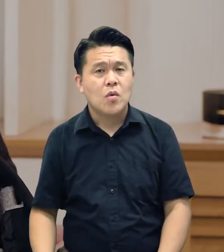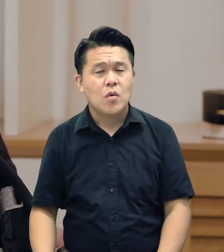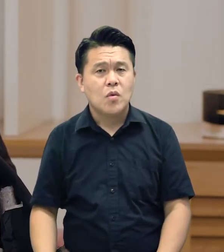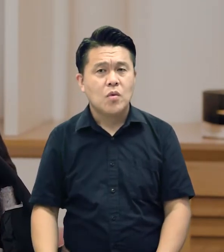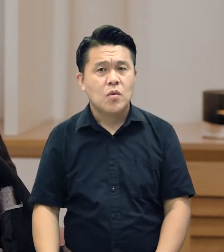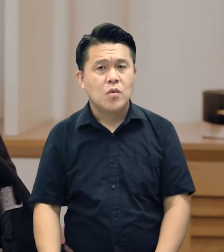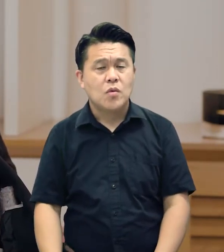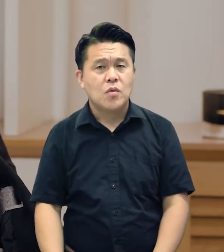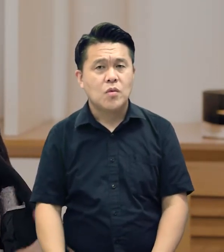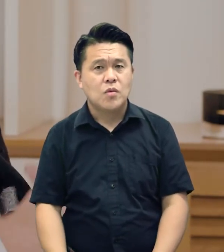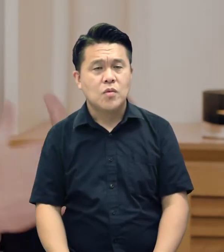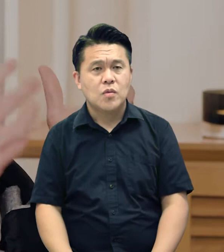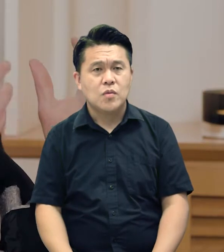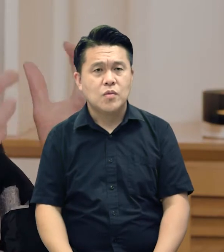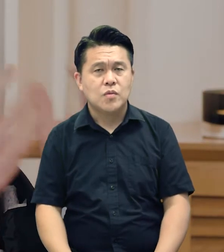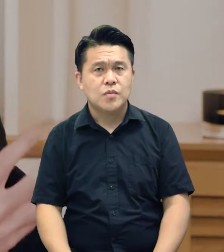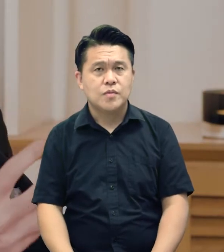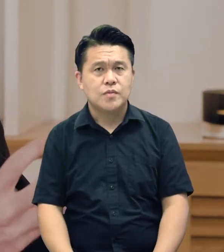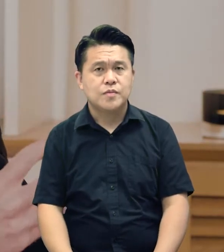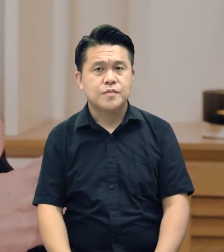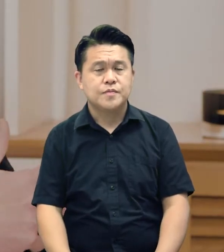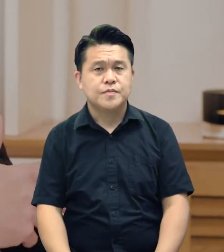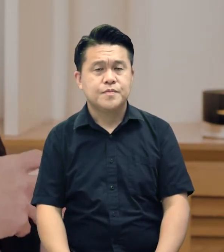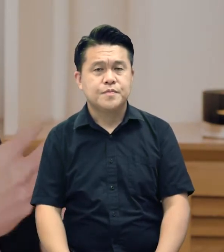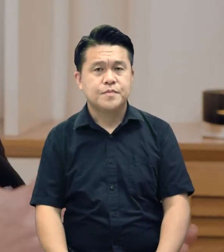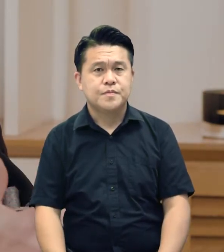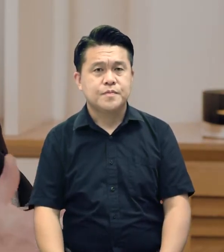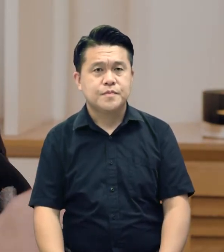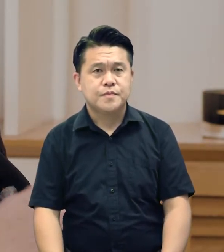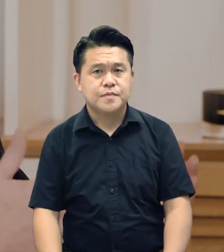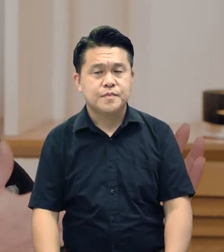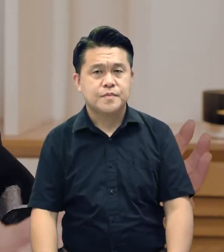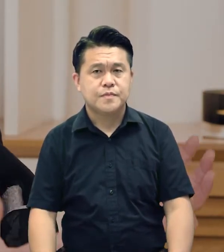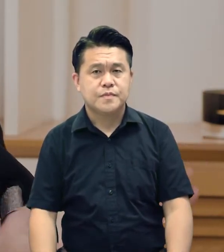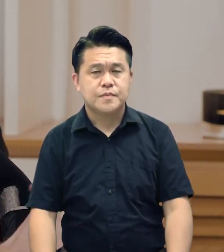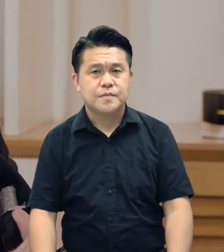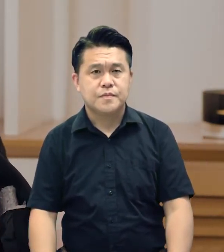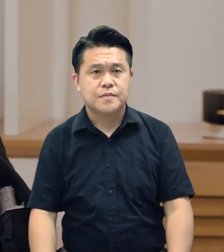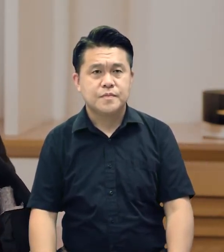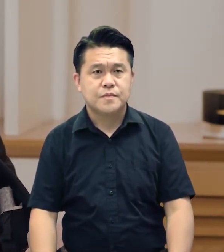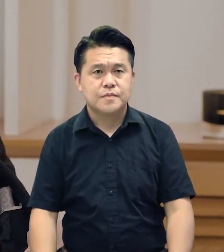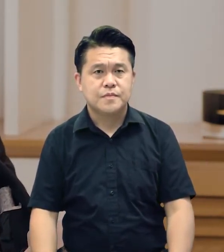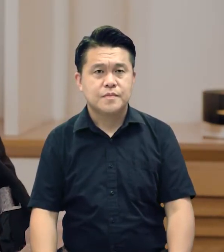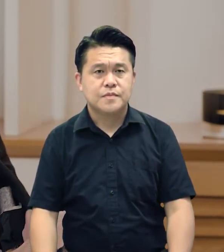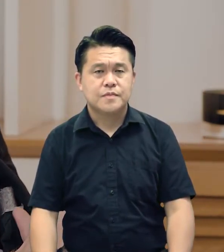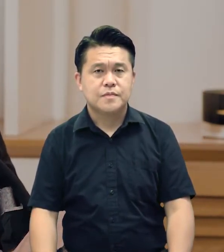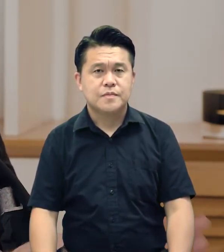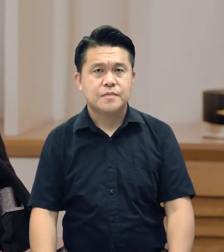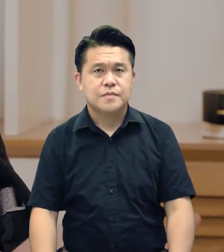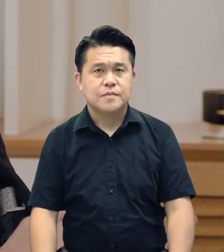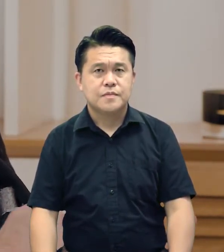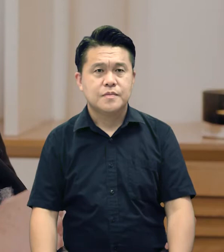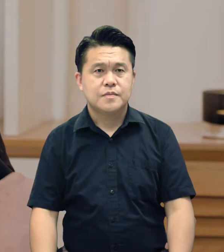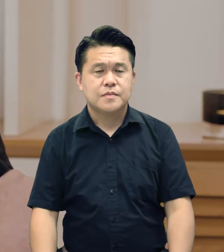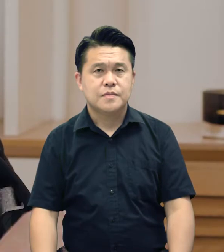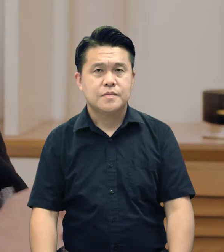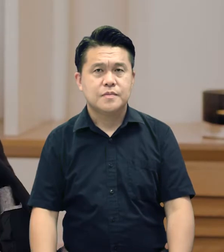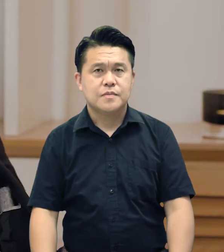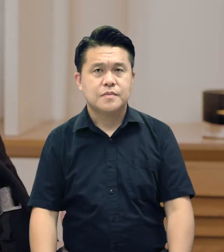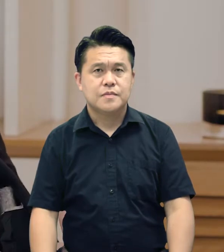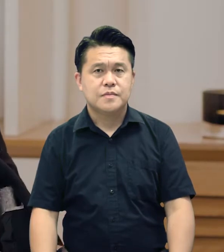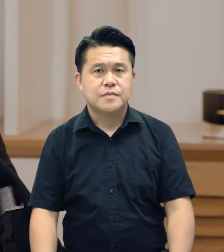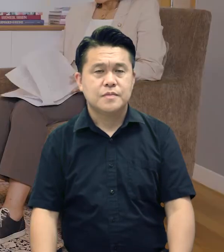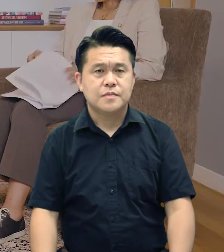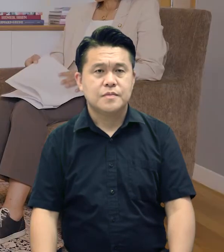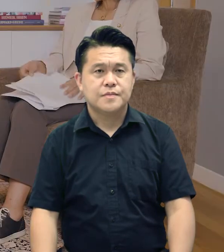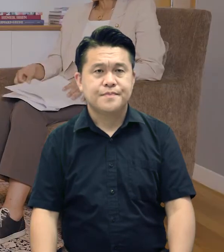for what can we do? What can the society do? What can the Korean society do in order to make life easier